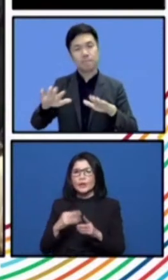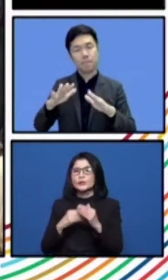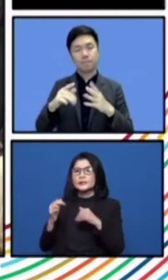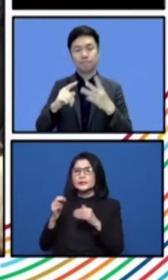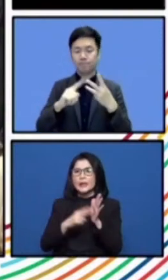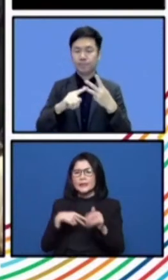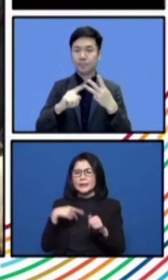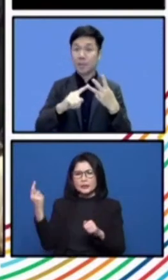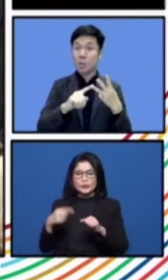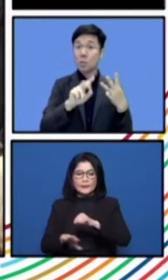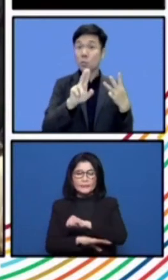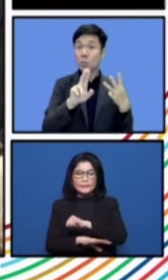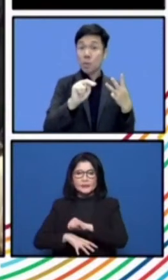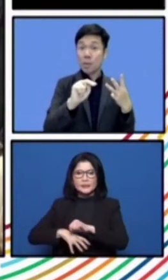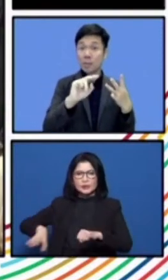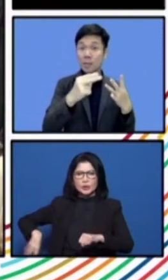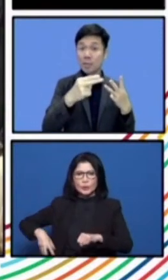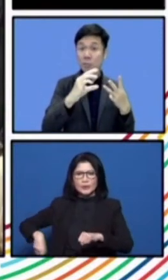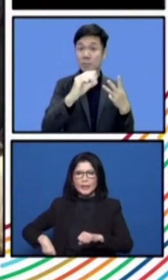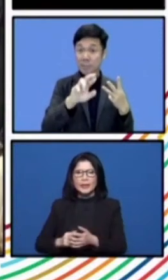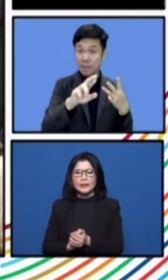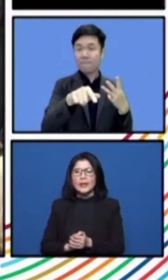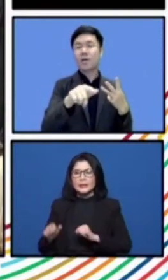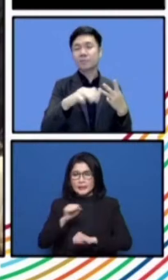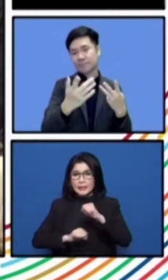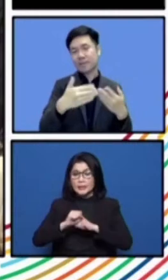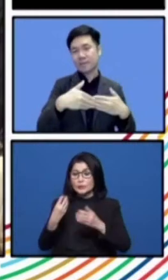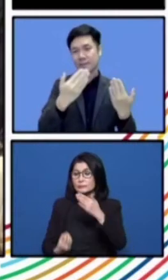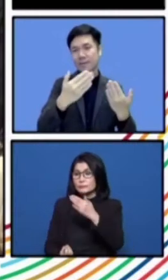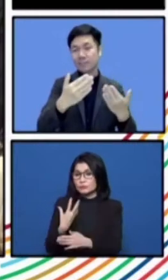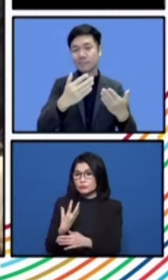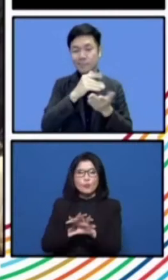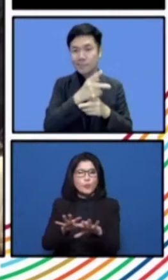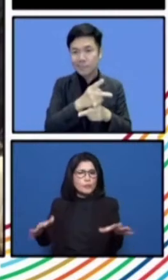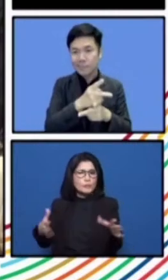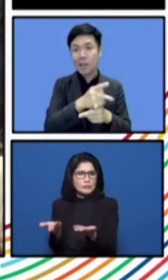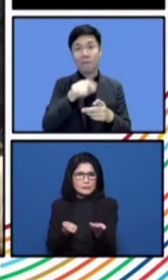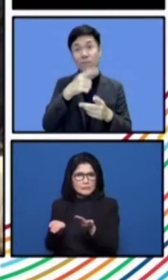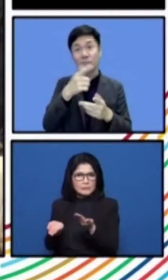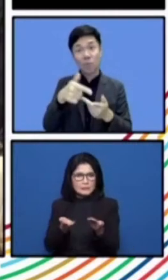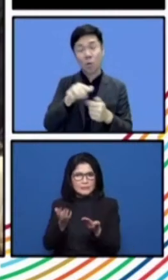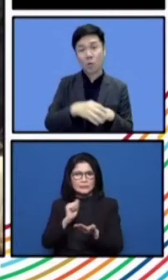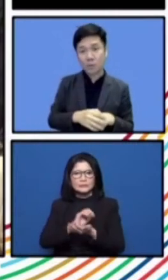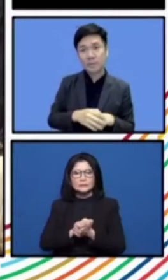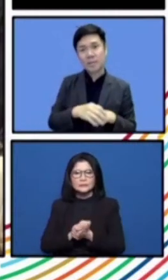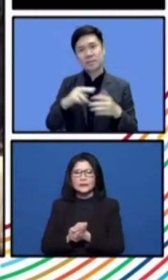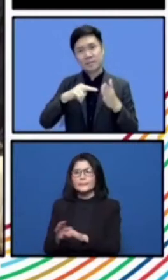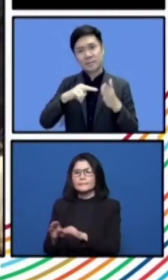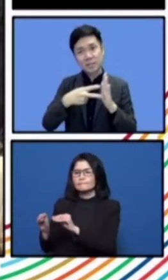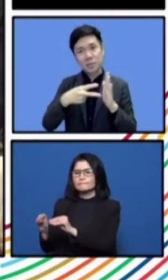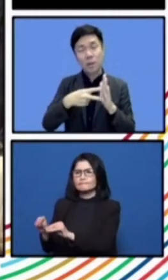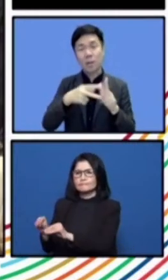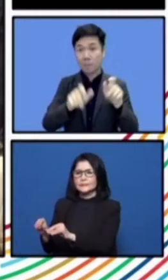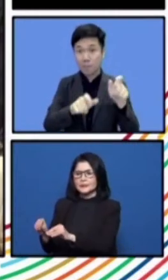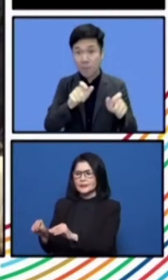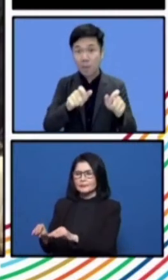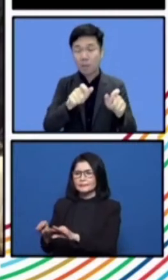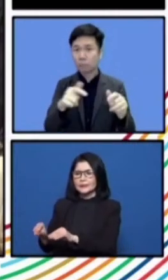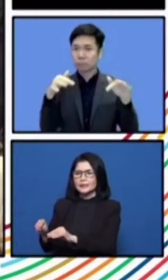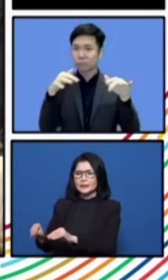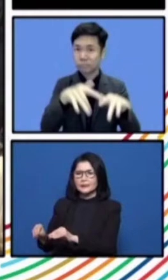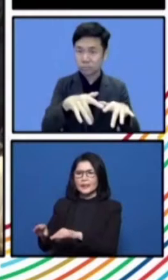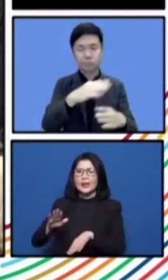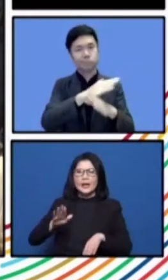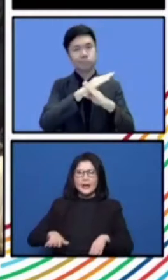daycare services especially to include syrians under temporary protection activities for sharing the developments and